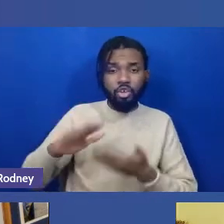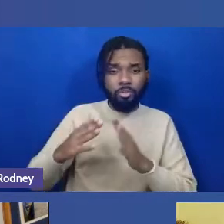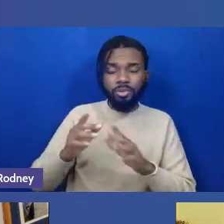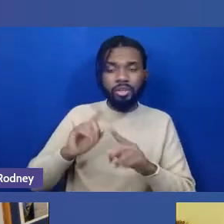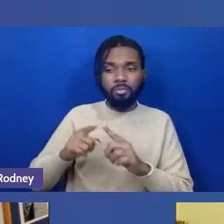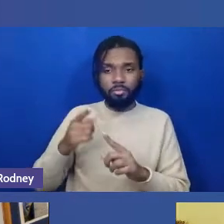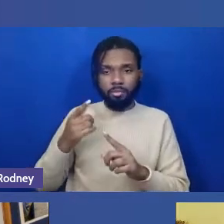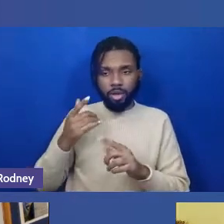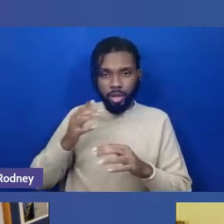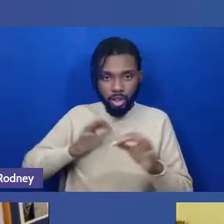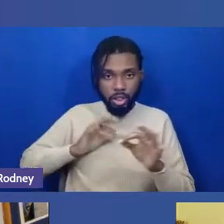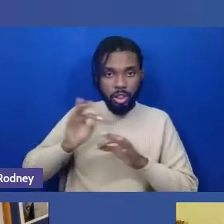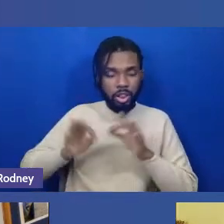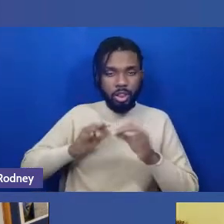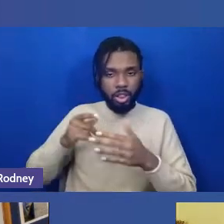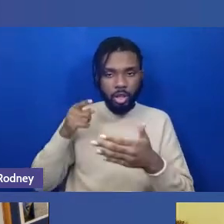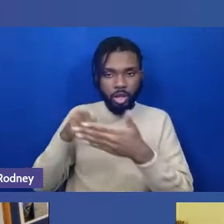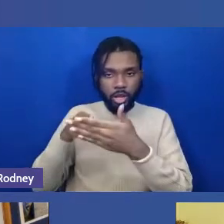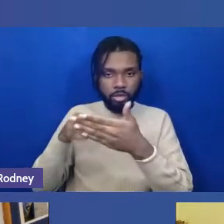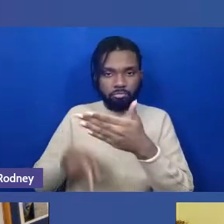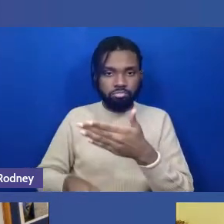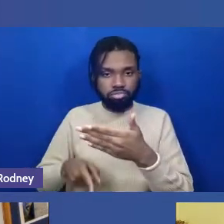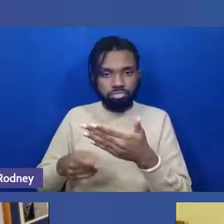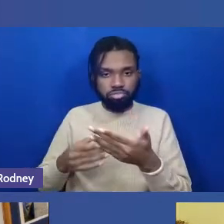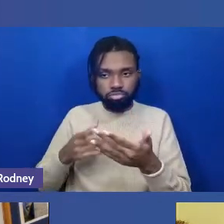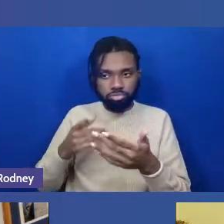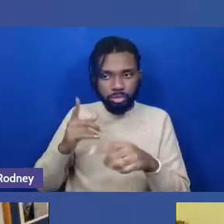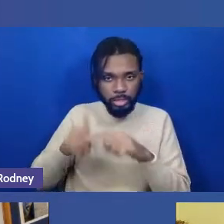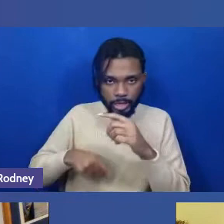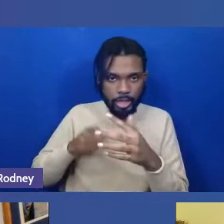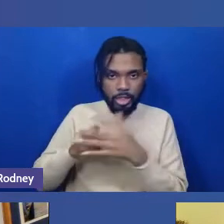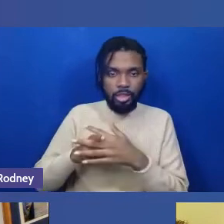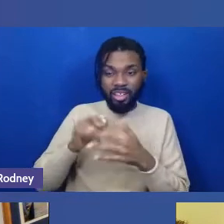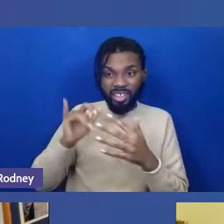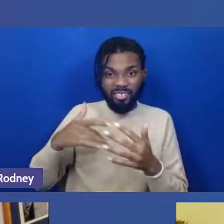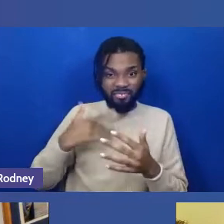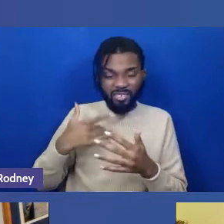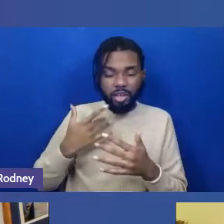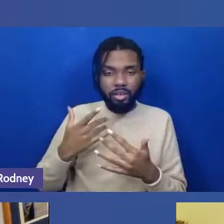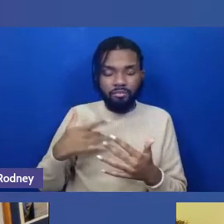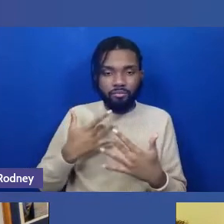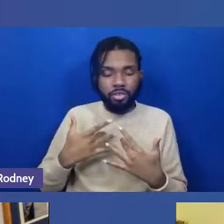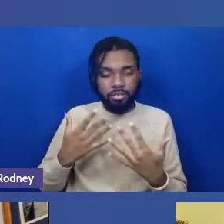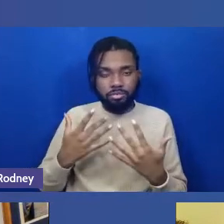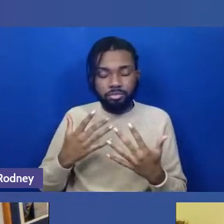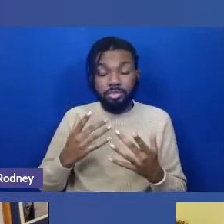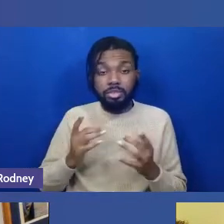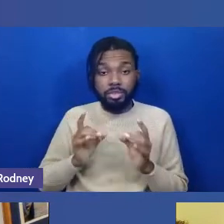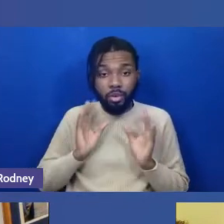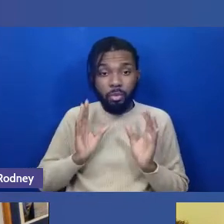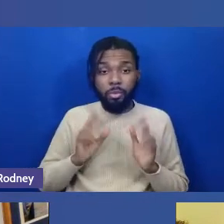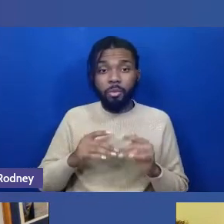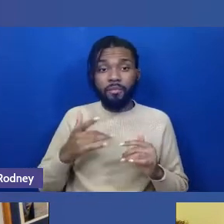that is and how that works. And it's a terrible feeling. It's the worst feeling. You know, Brooke, it's sort of the opposite of like,